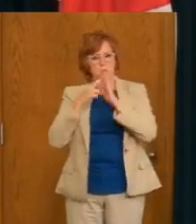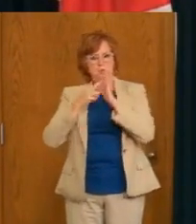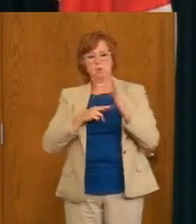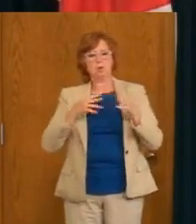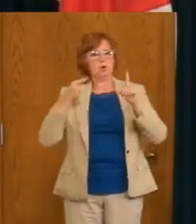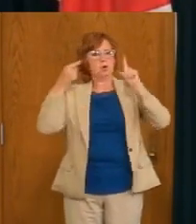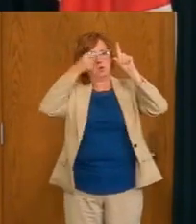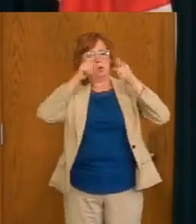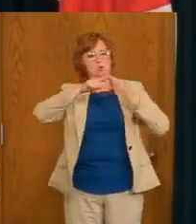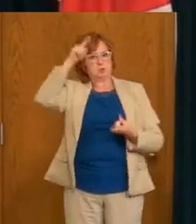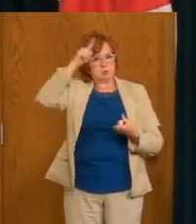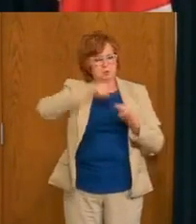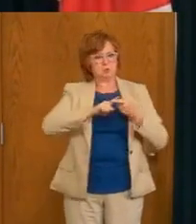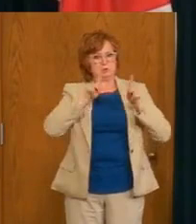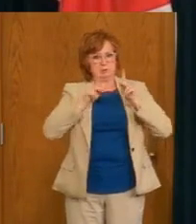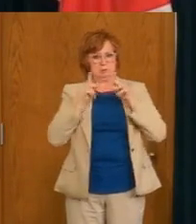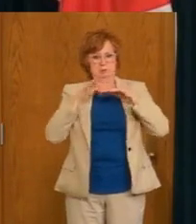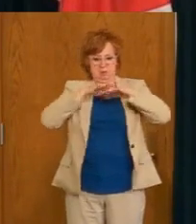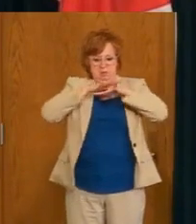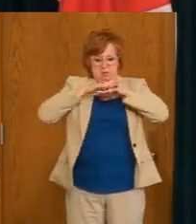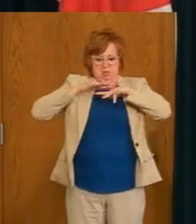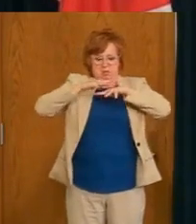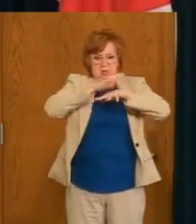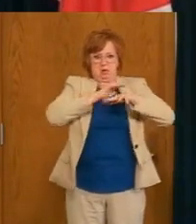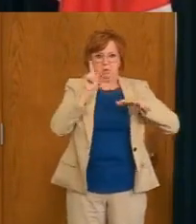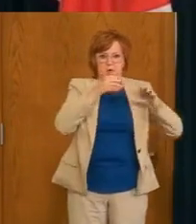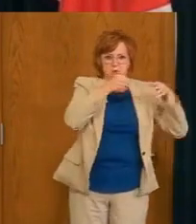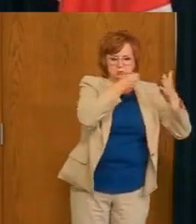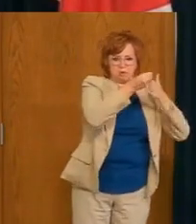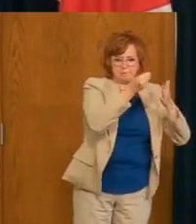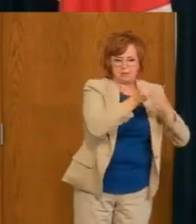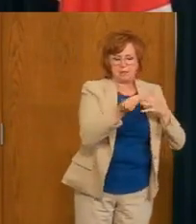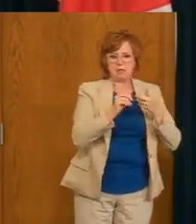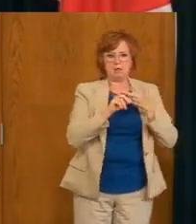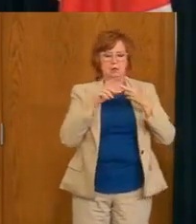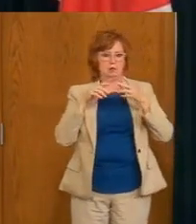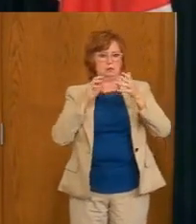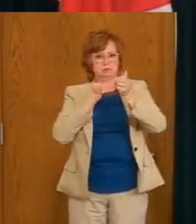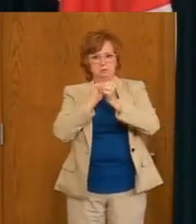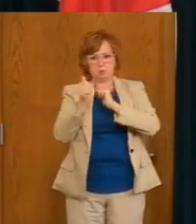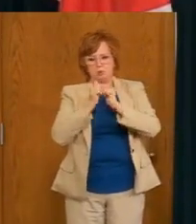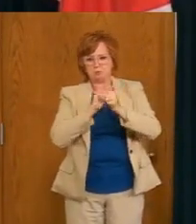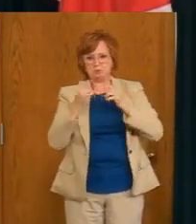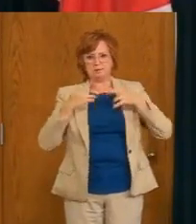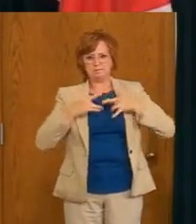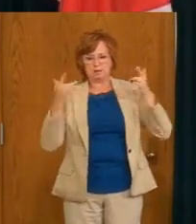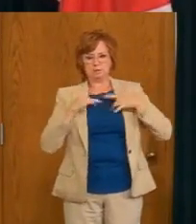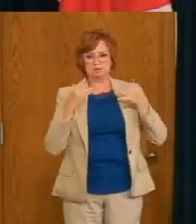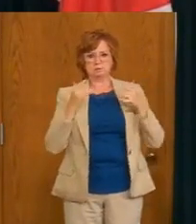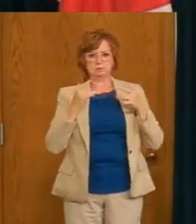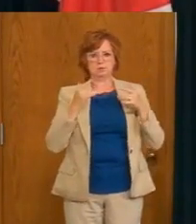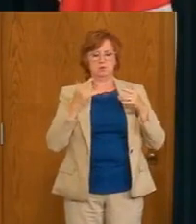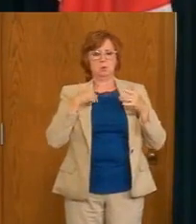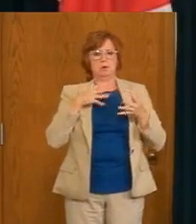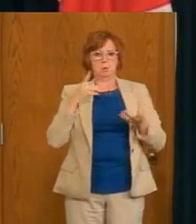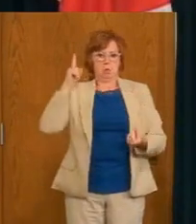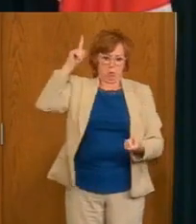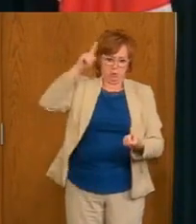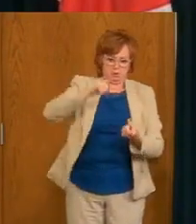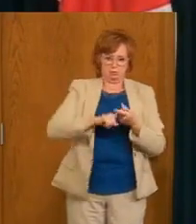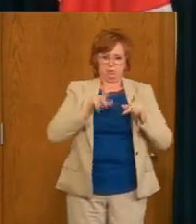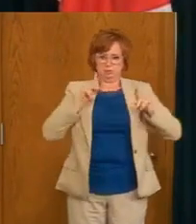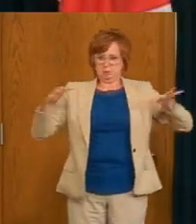measures to attempt to control the spread of COVID. In the early days and for the bulk of over the course of the last year, we used public health